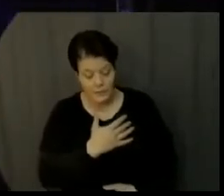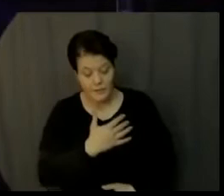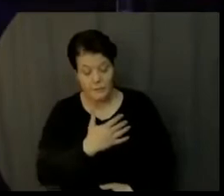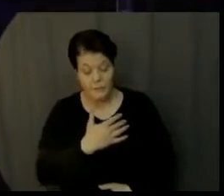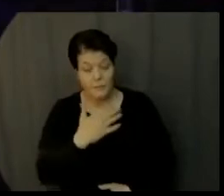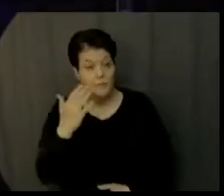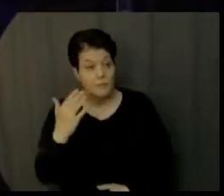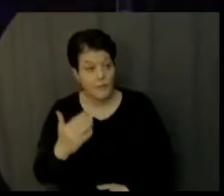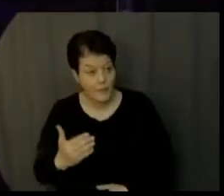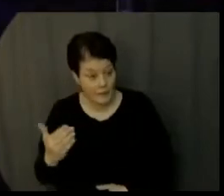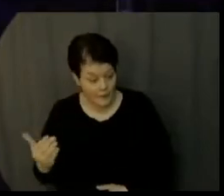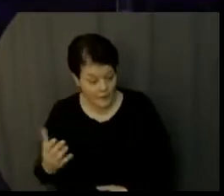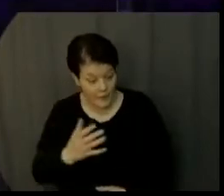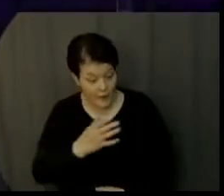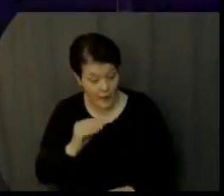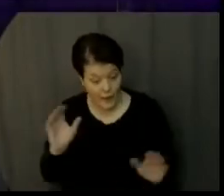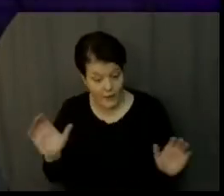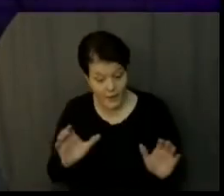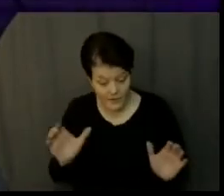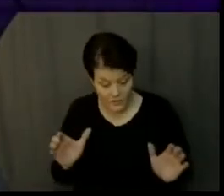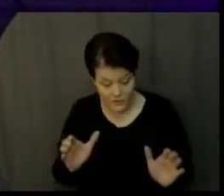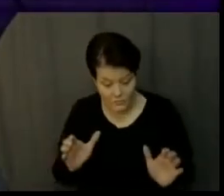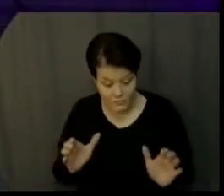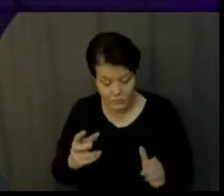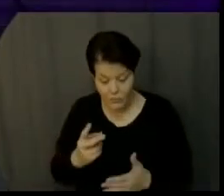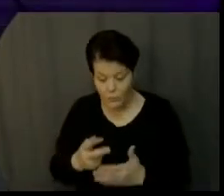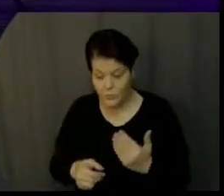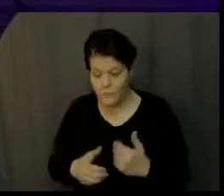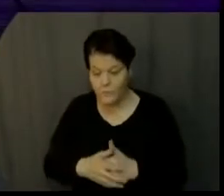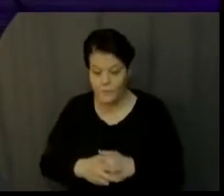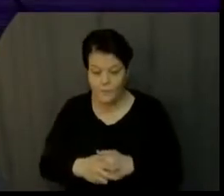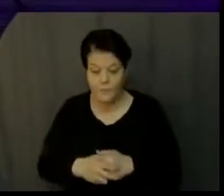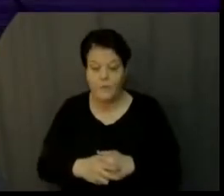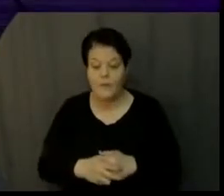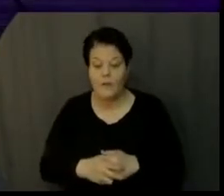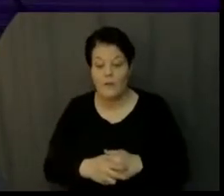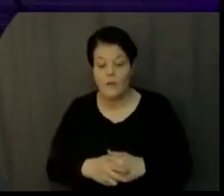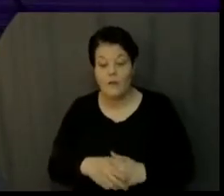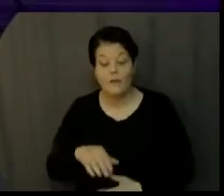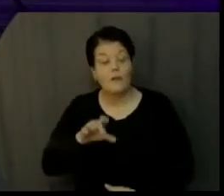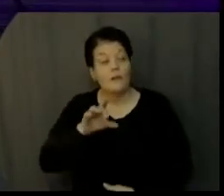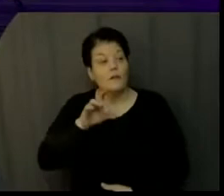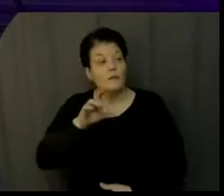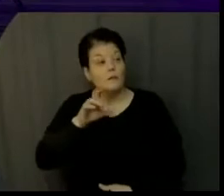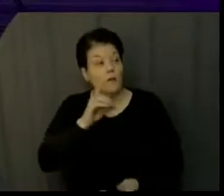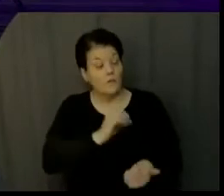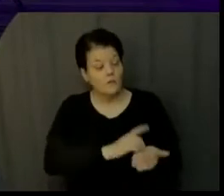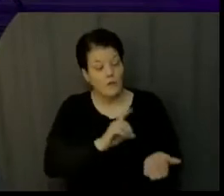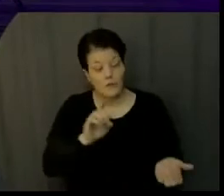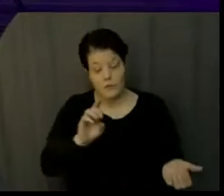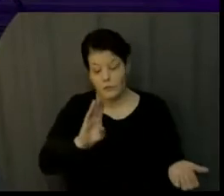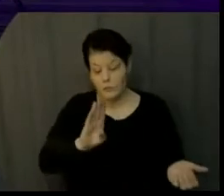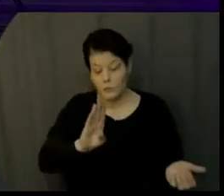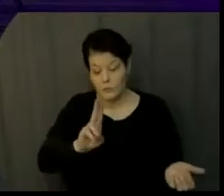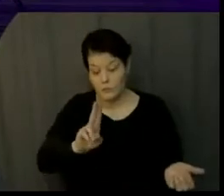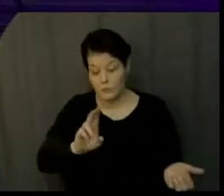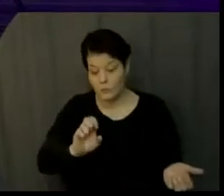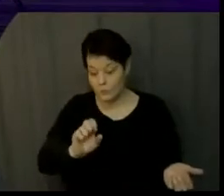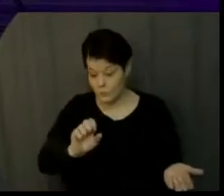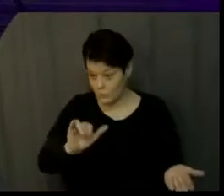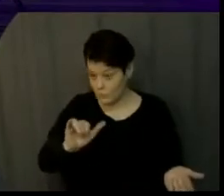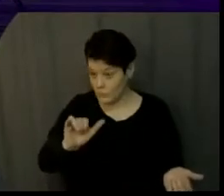prowess, and he was saying, you know, when he was a young boy, he loved sports, and he enjoyed